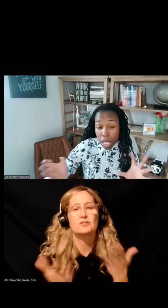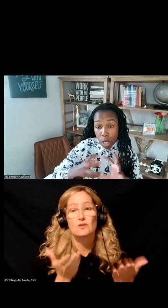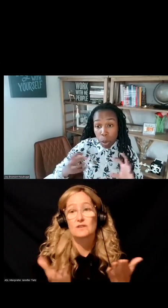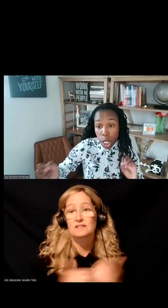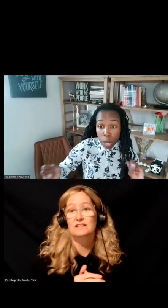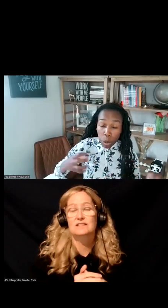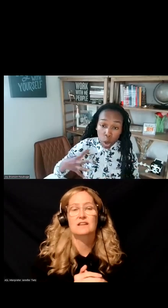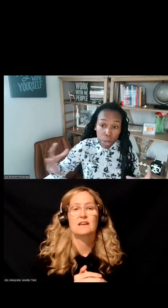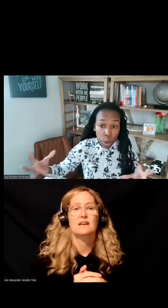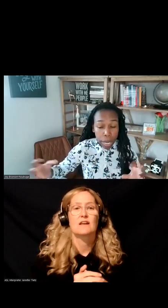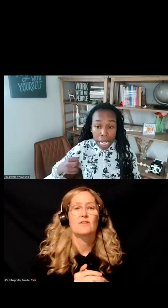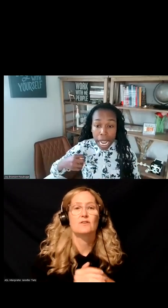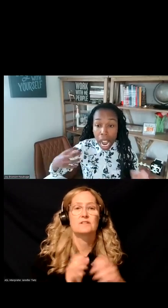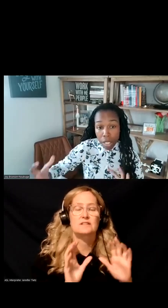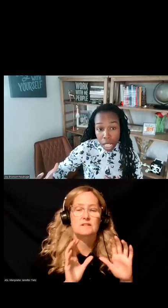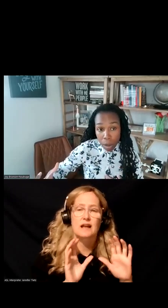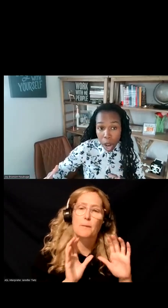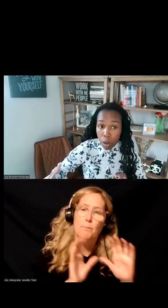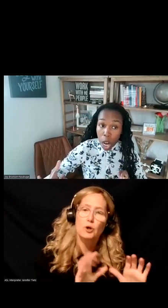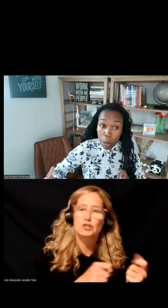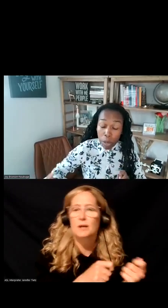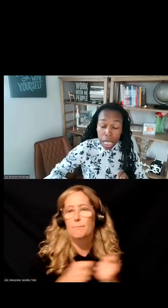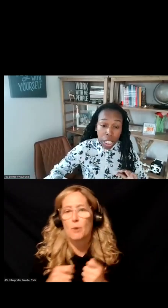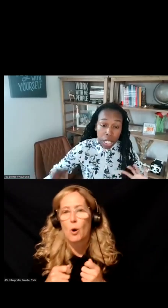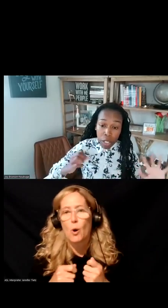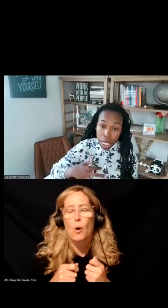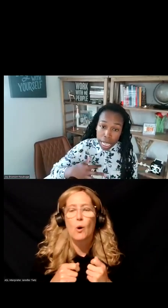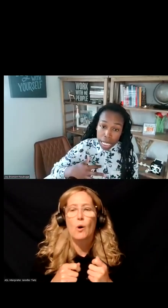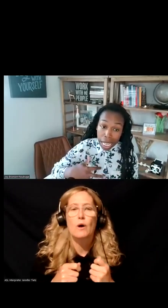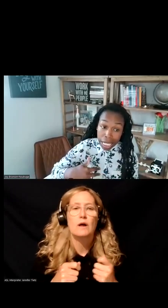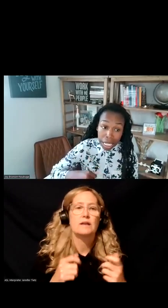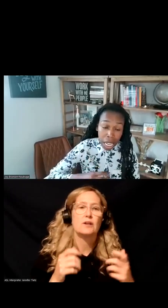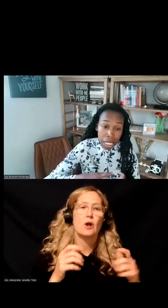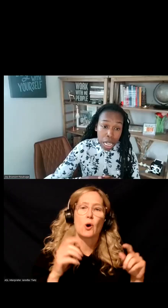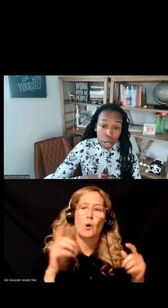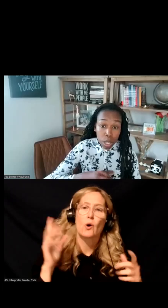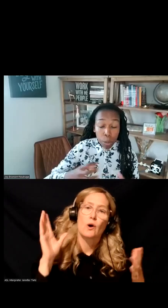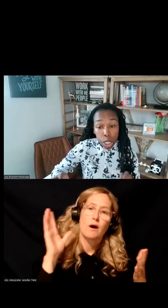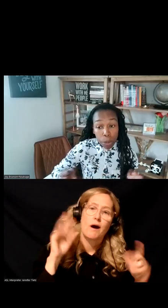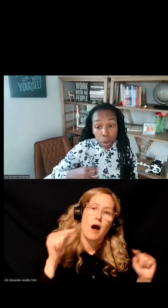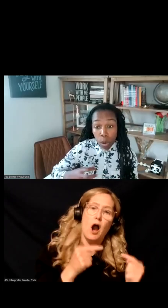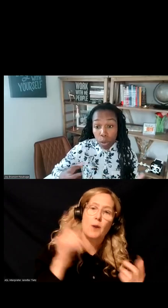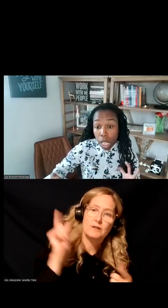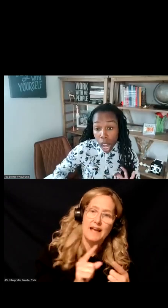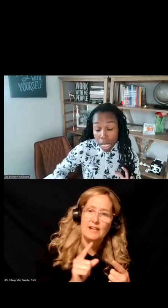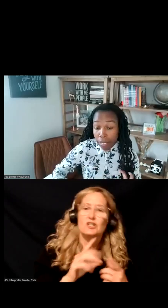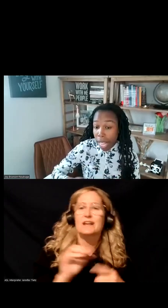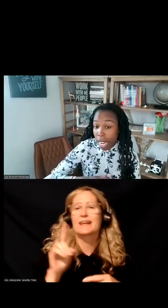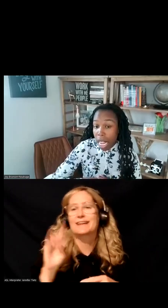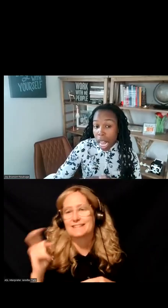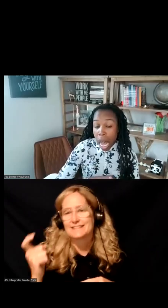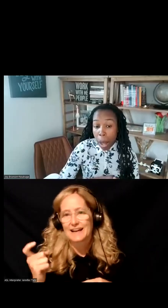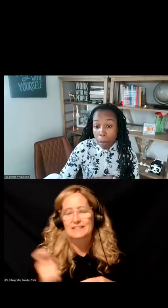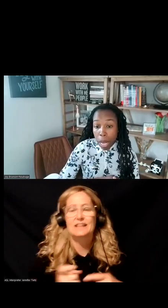so there was this push and pull between our thoughts on harm reduction versus detox. There was a push and pull for the cost